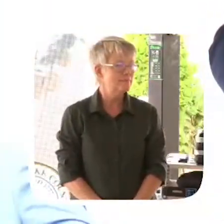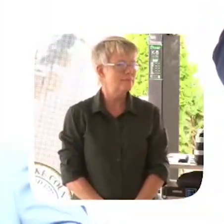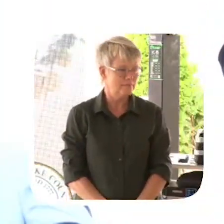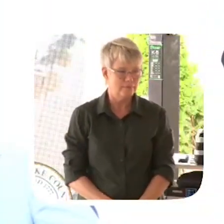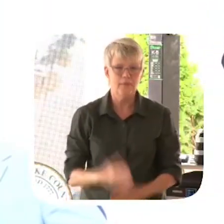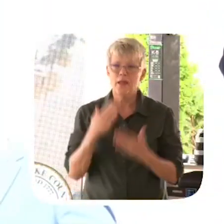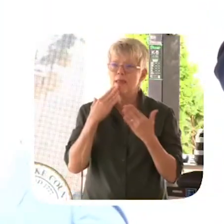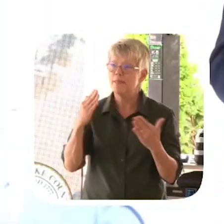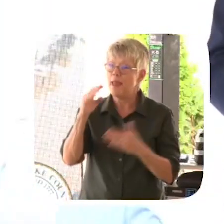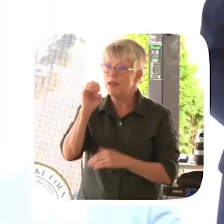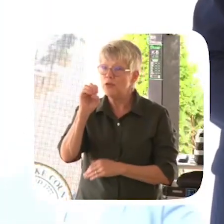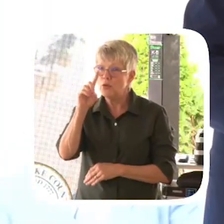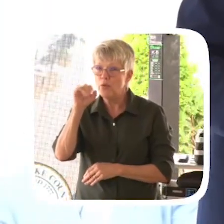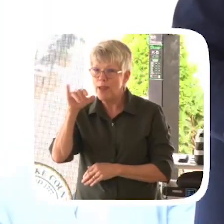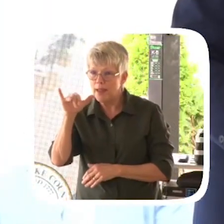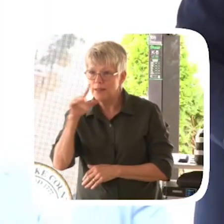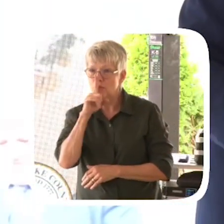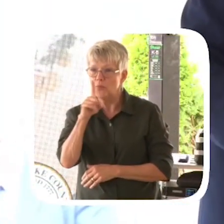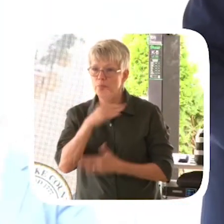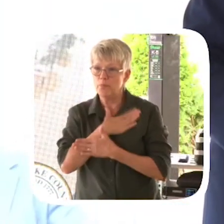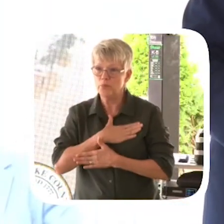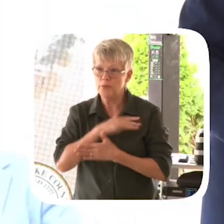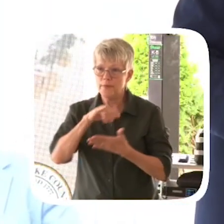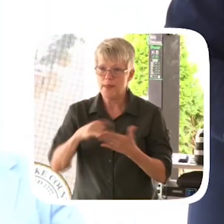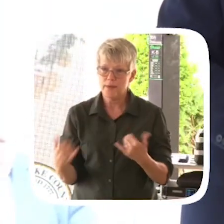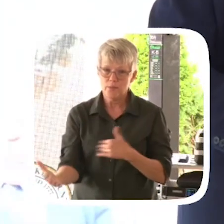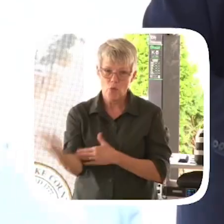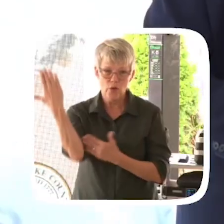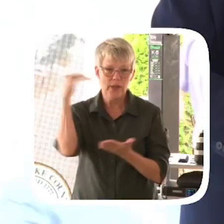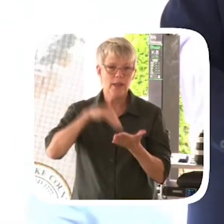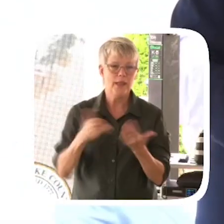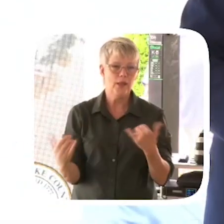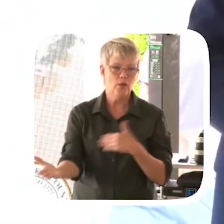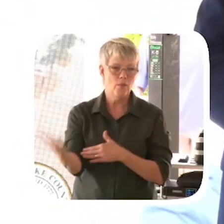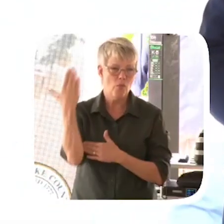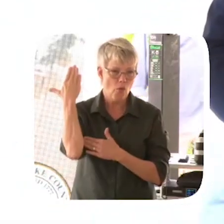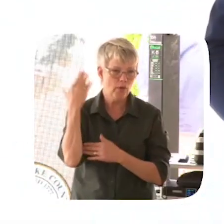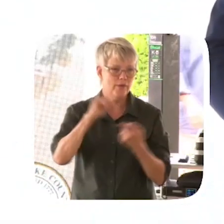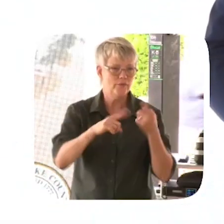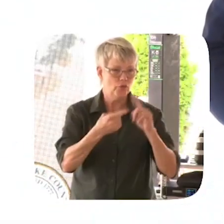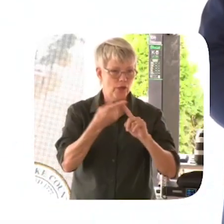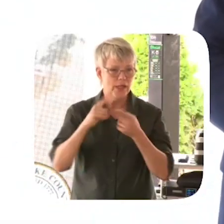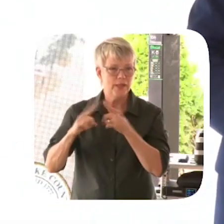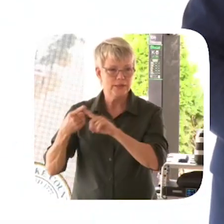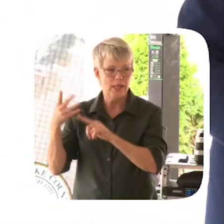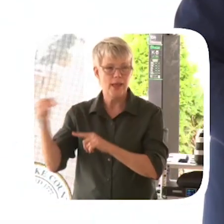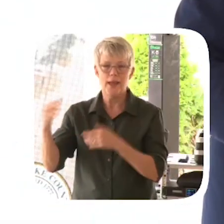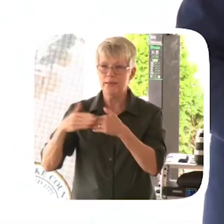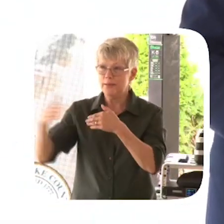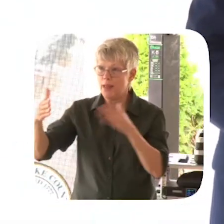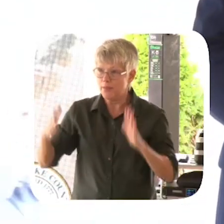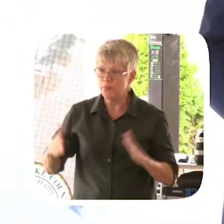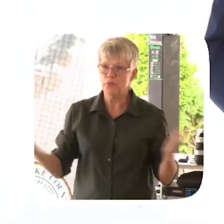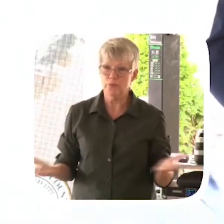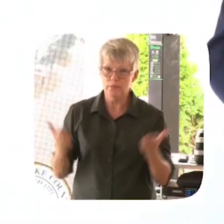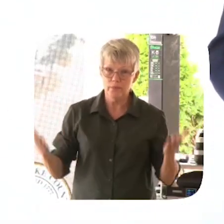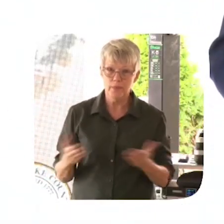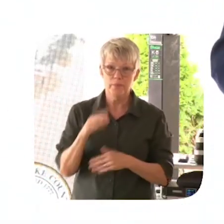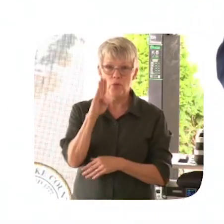Thank you, Eddie. Appreciate that this morning. Well, again, good morning, friends and neighbors of Burke County and perhaps